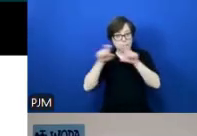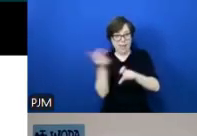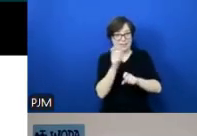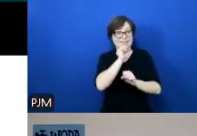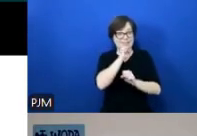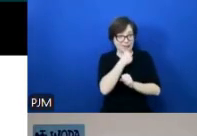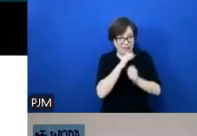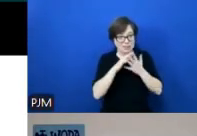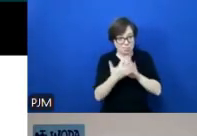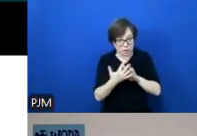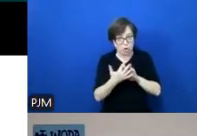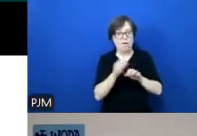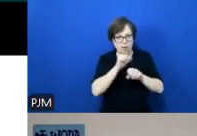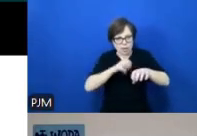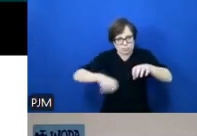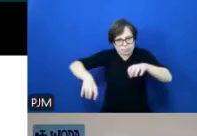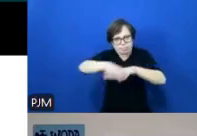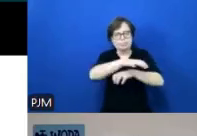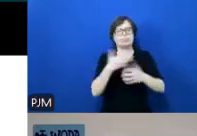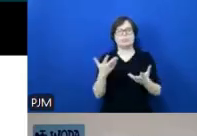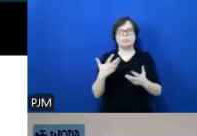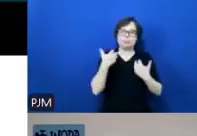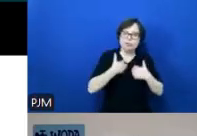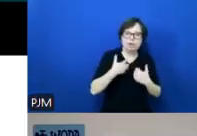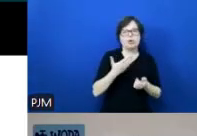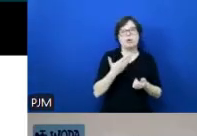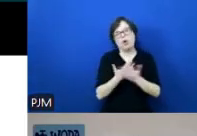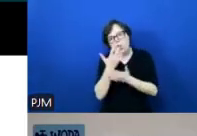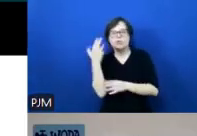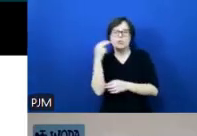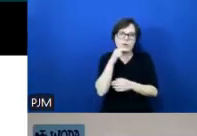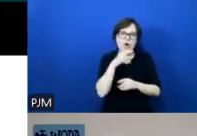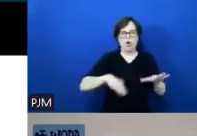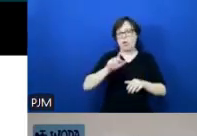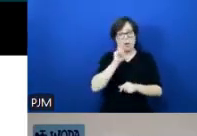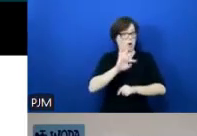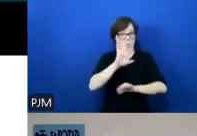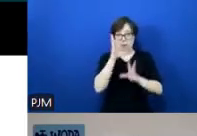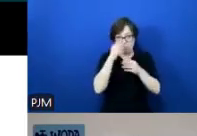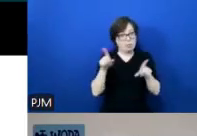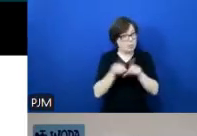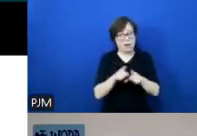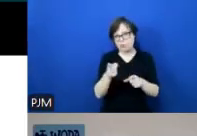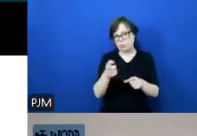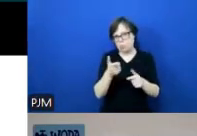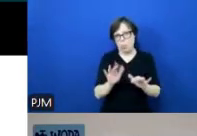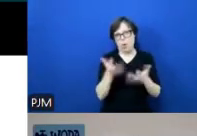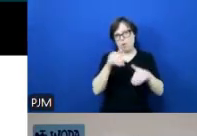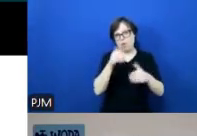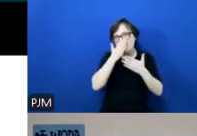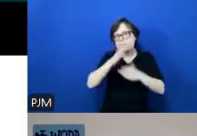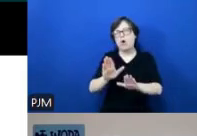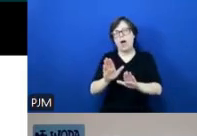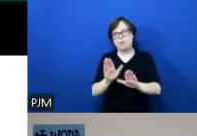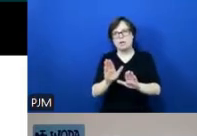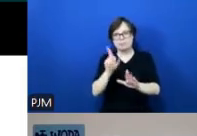City Water Circles program, providing elements of green-blue infrastructure. It's a great place to show